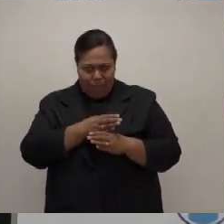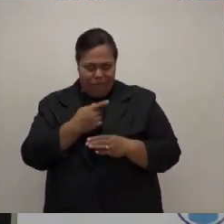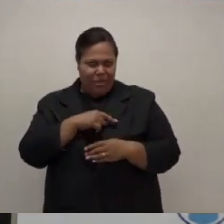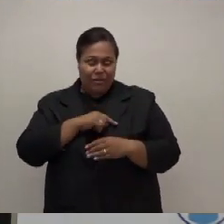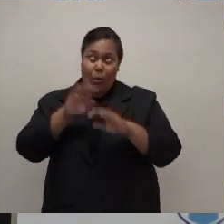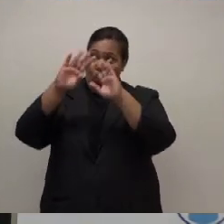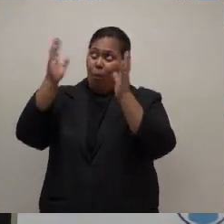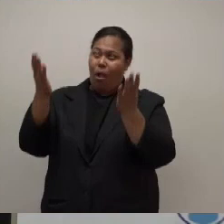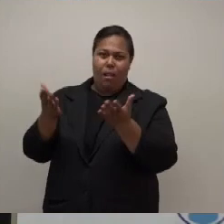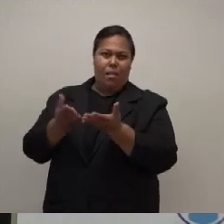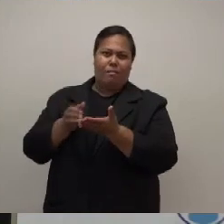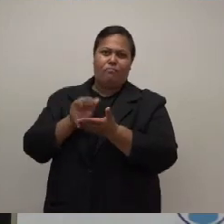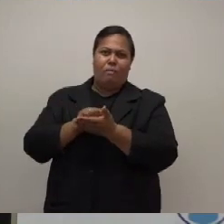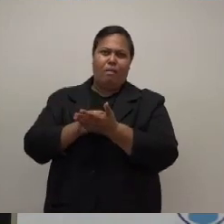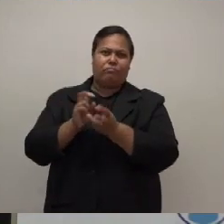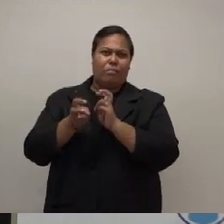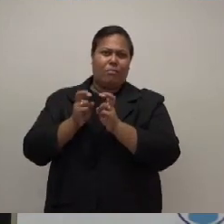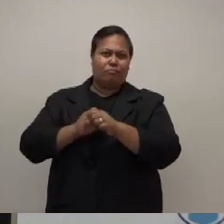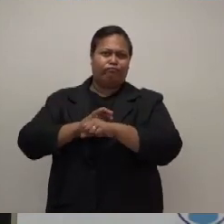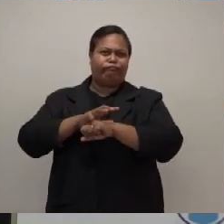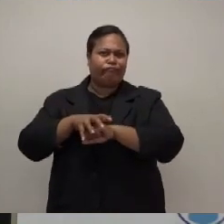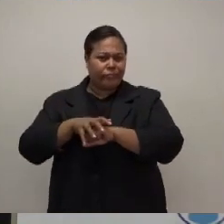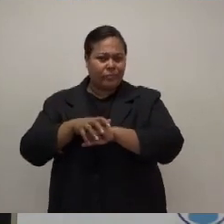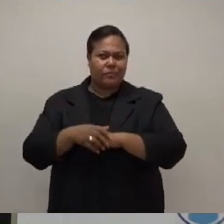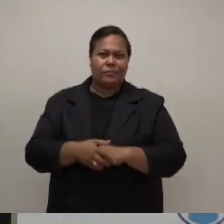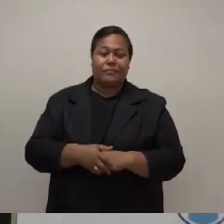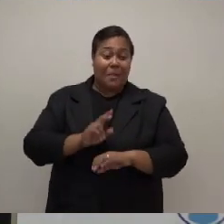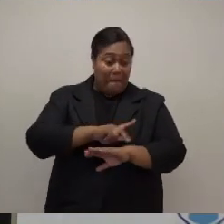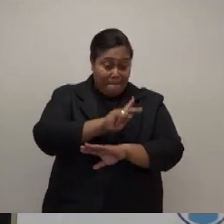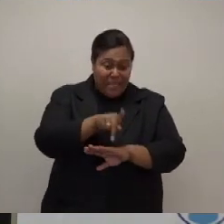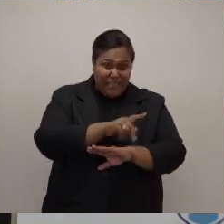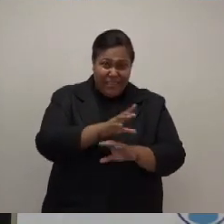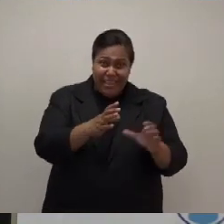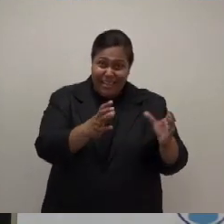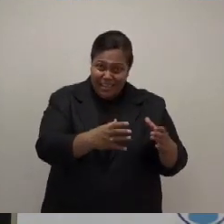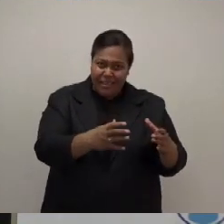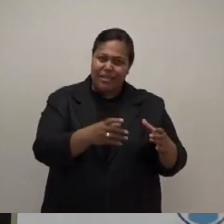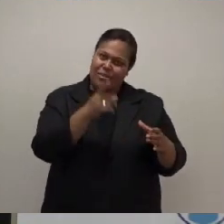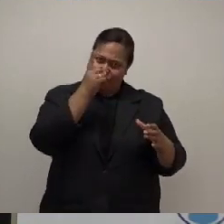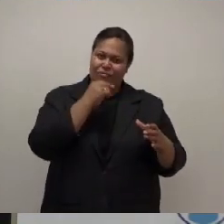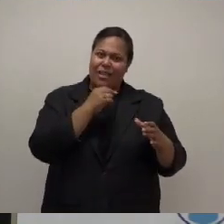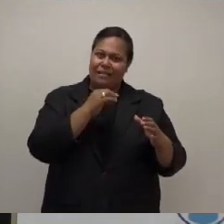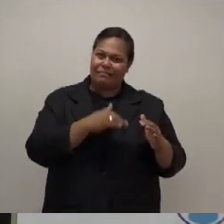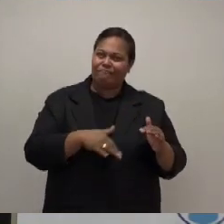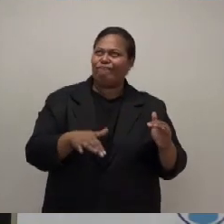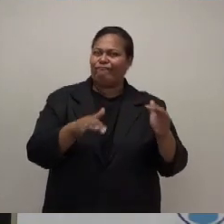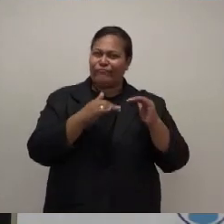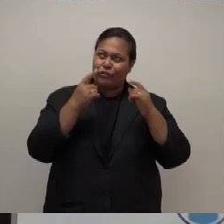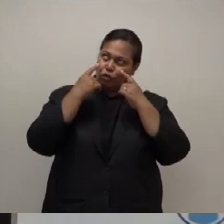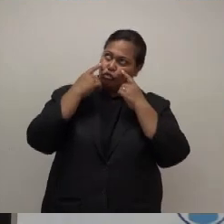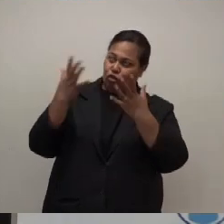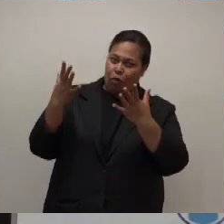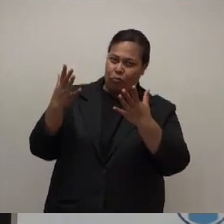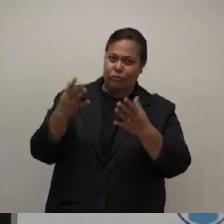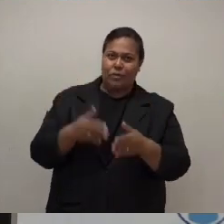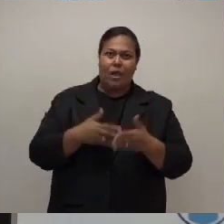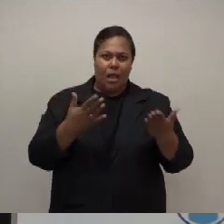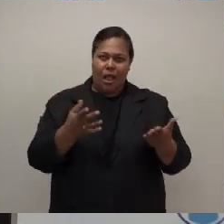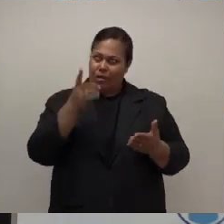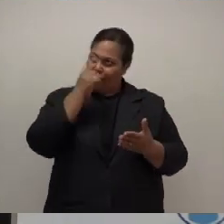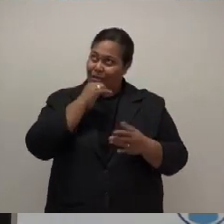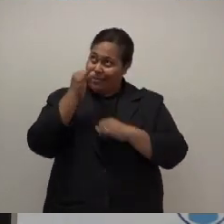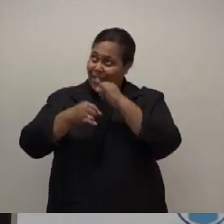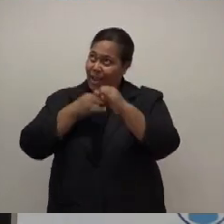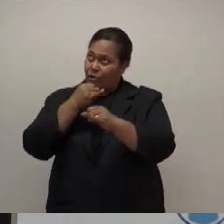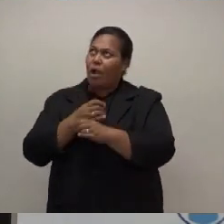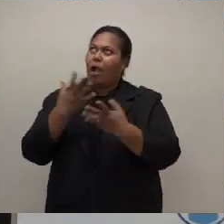pandemic. Pacific Islands in particular have the opportunity to set the bar in safely navigating the international